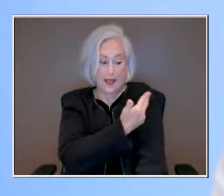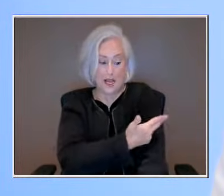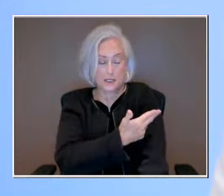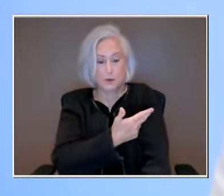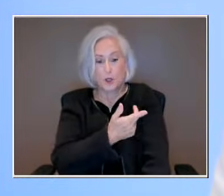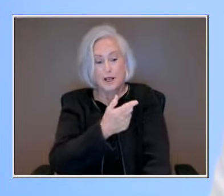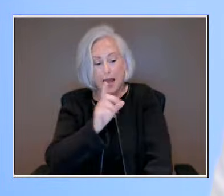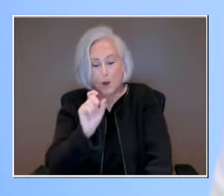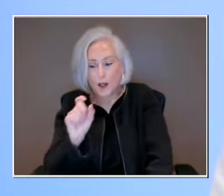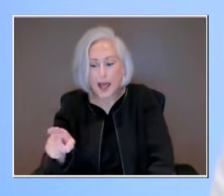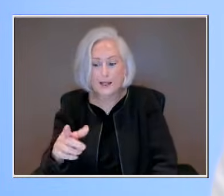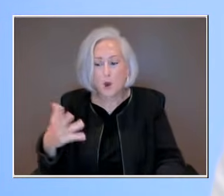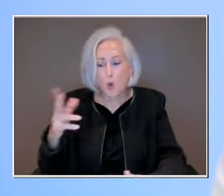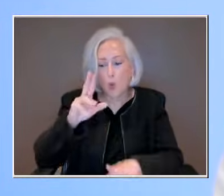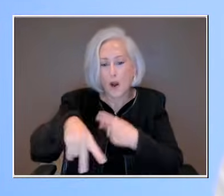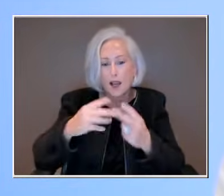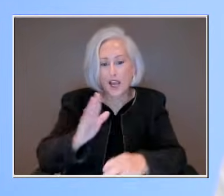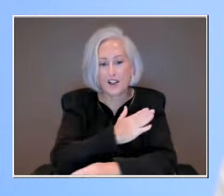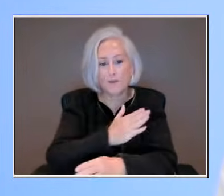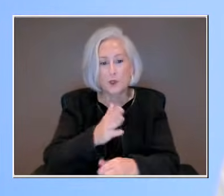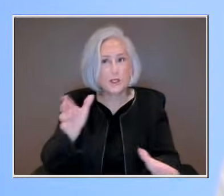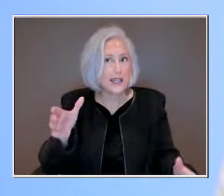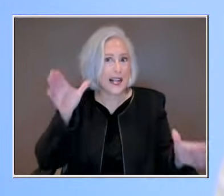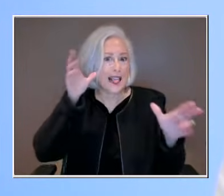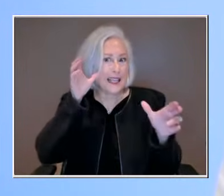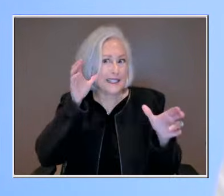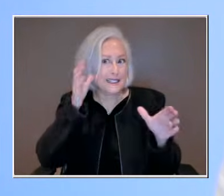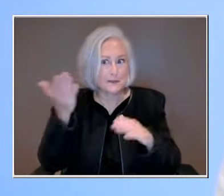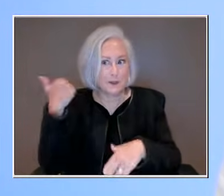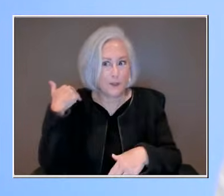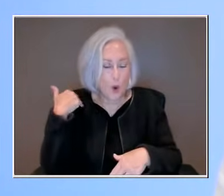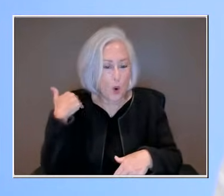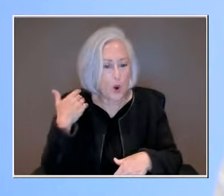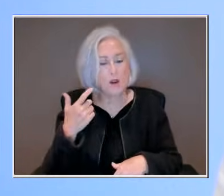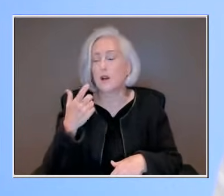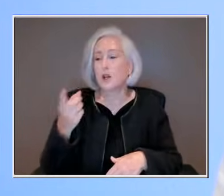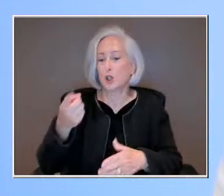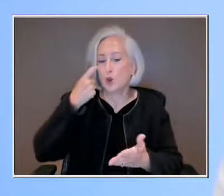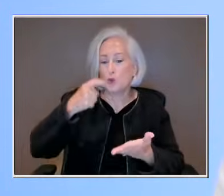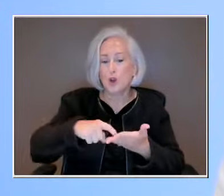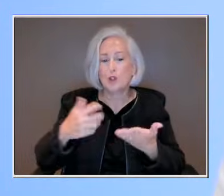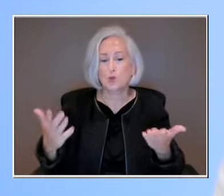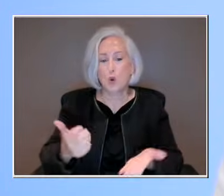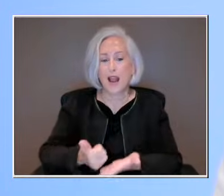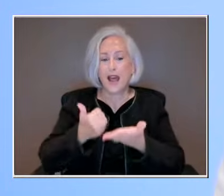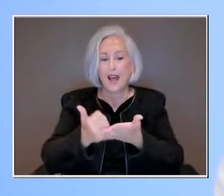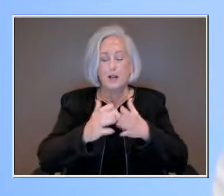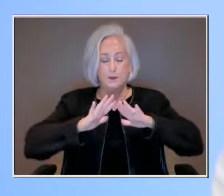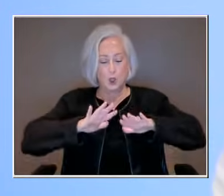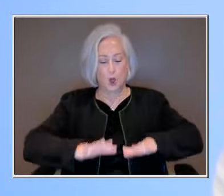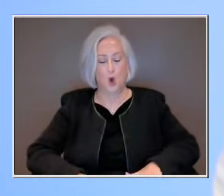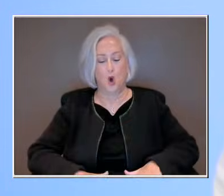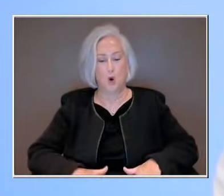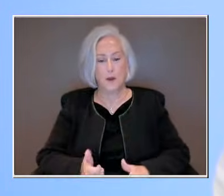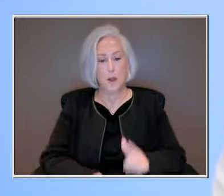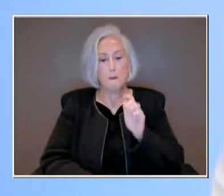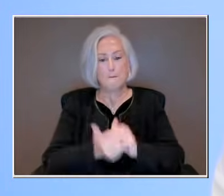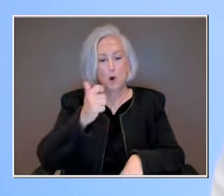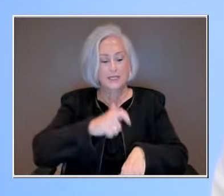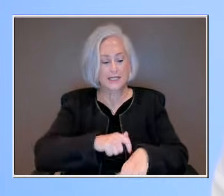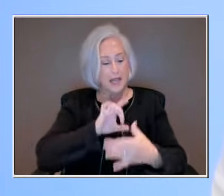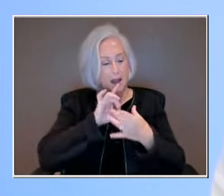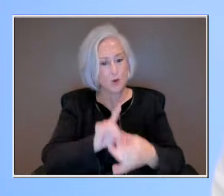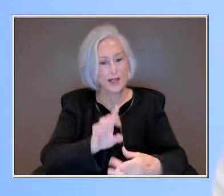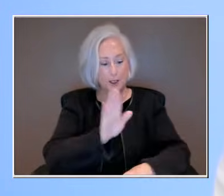of music did they listen to? What things have you noticed that calm them? And a lot of times it has to do with either music or a